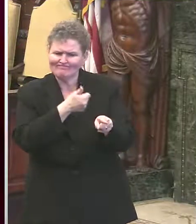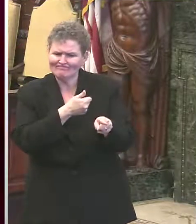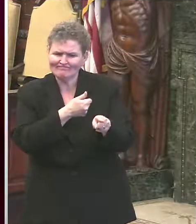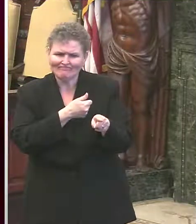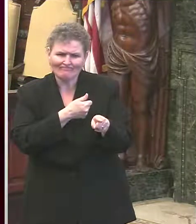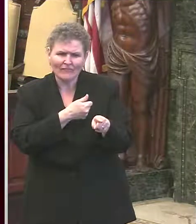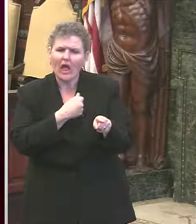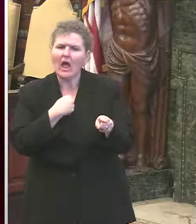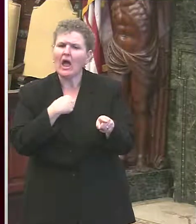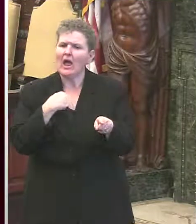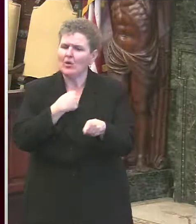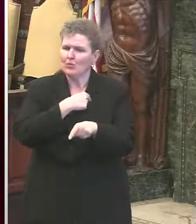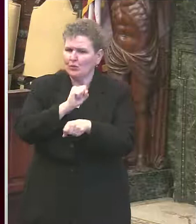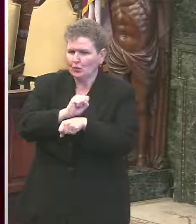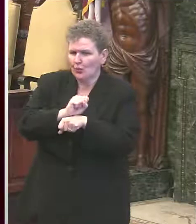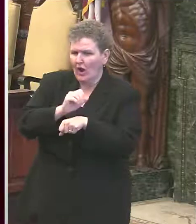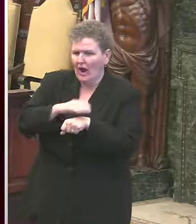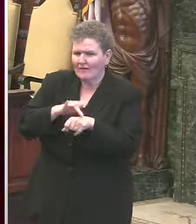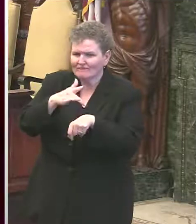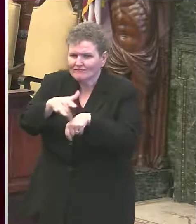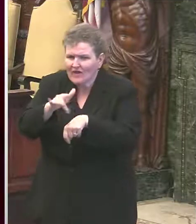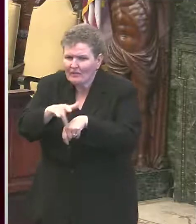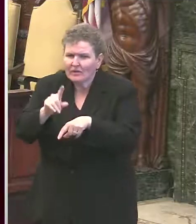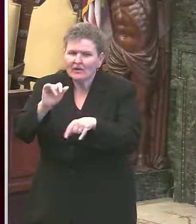making available different sites and